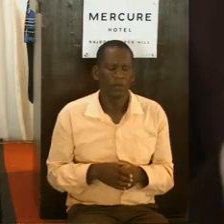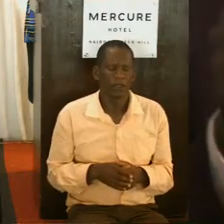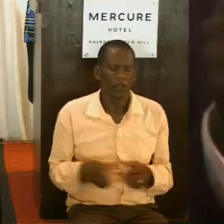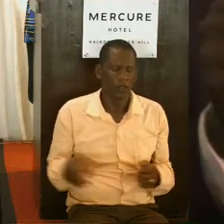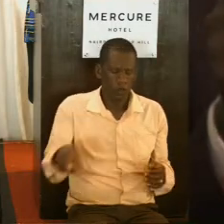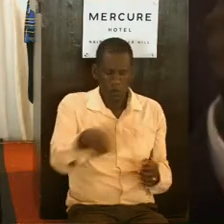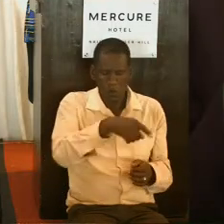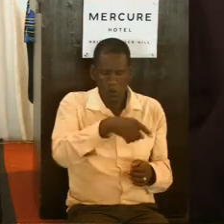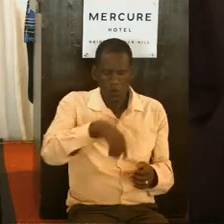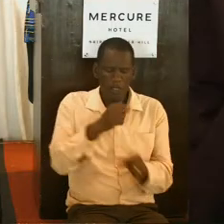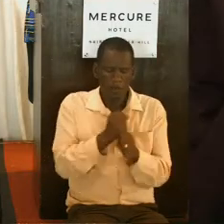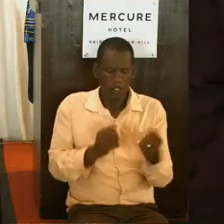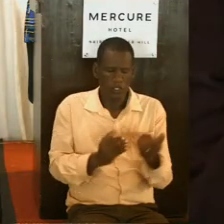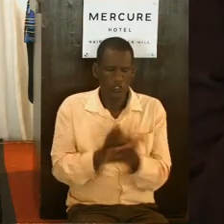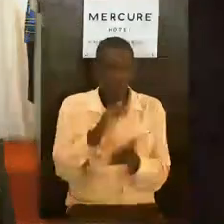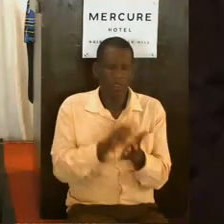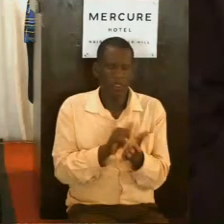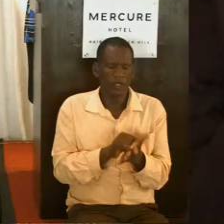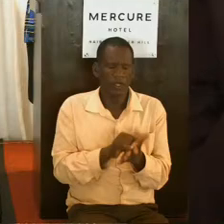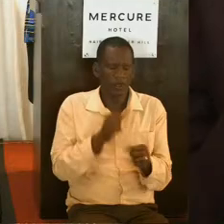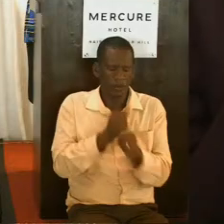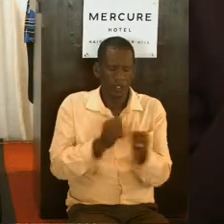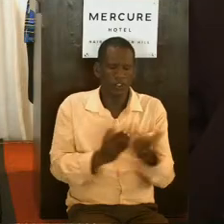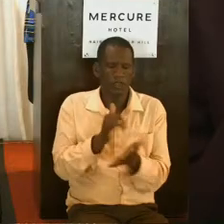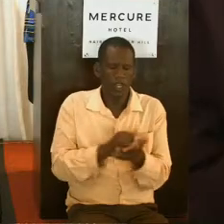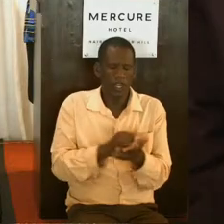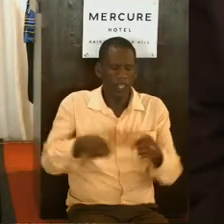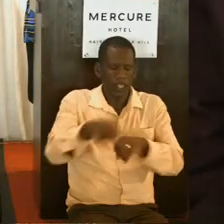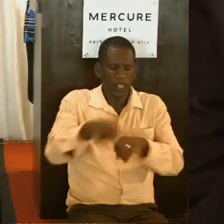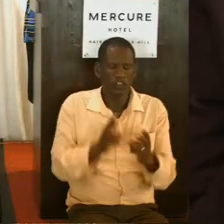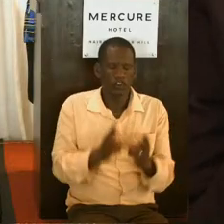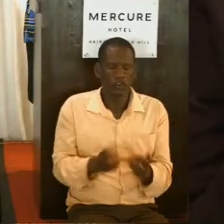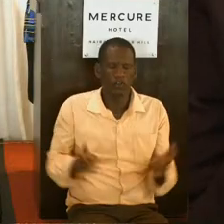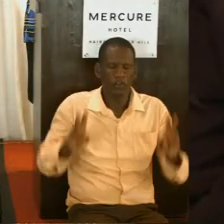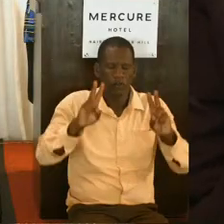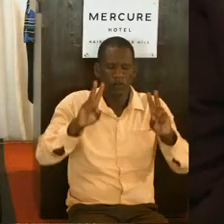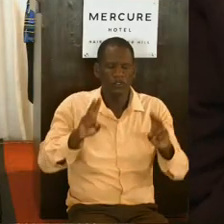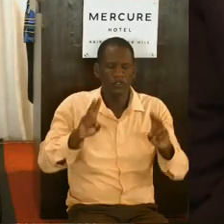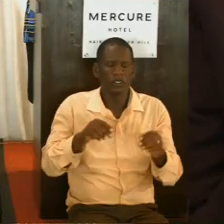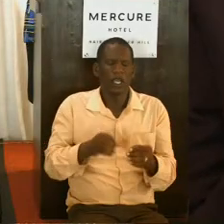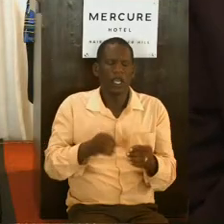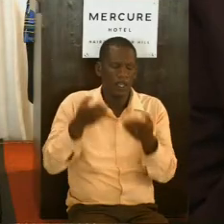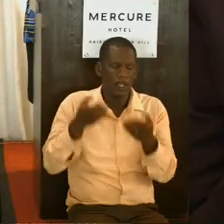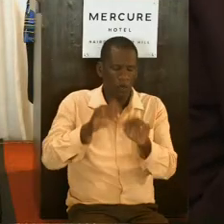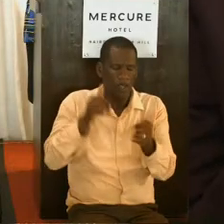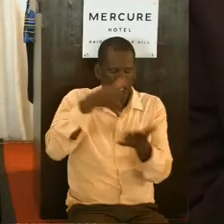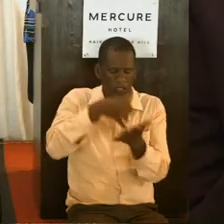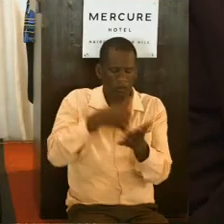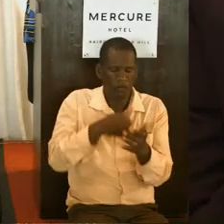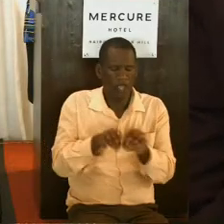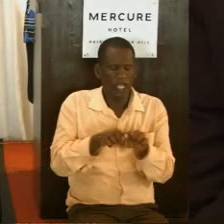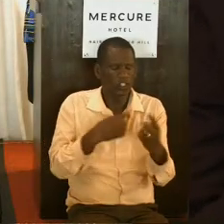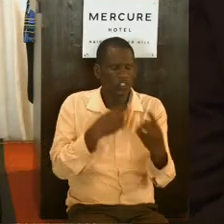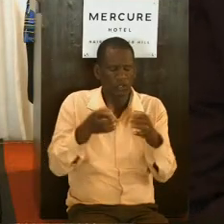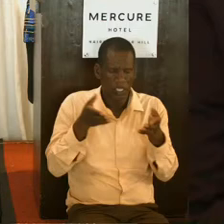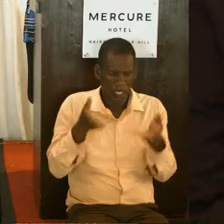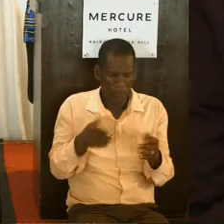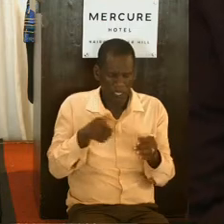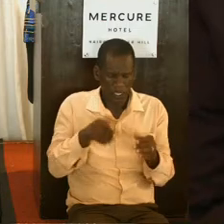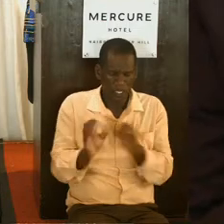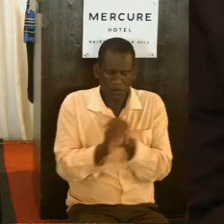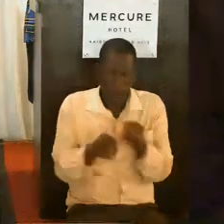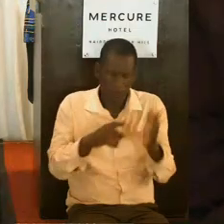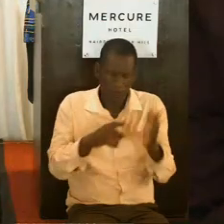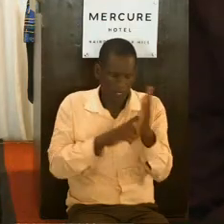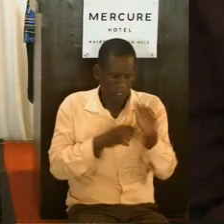we ensure that the national values are well covered as we speak now in this